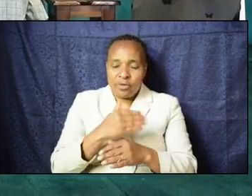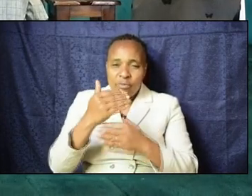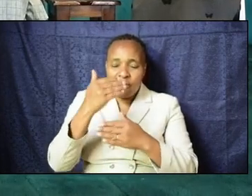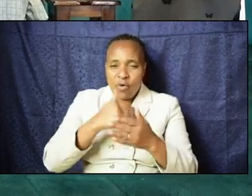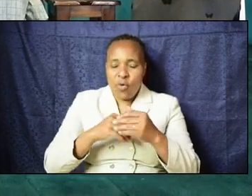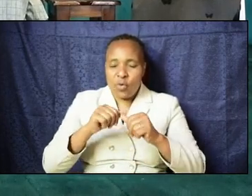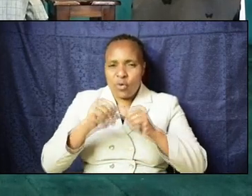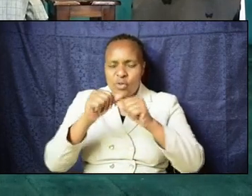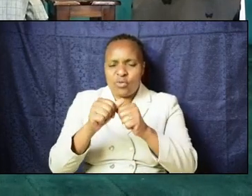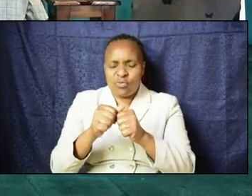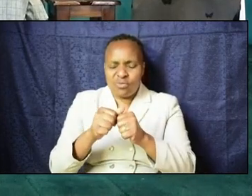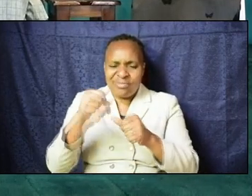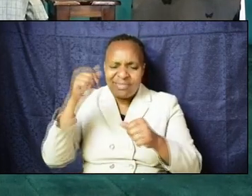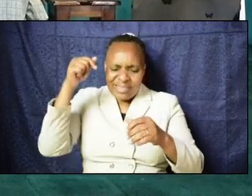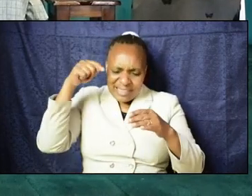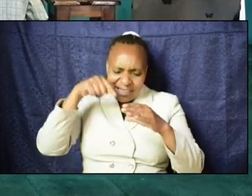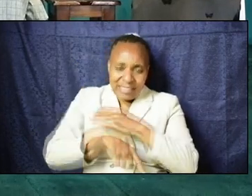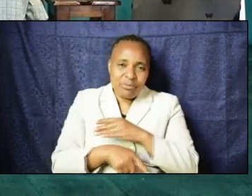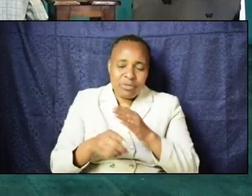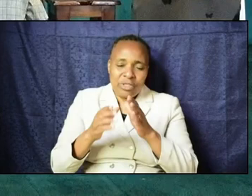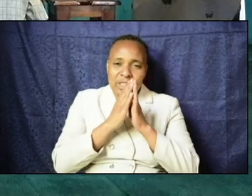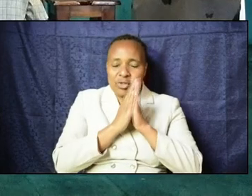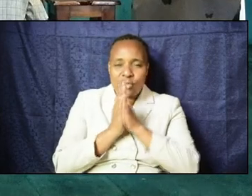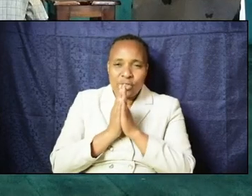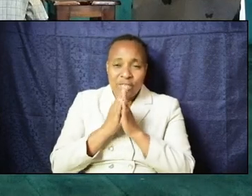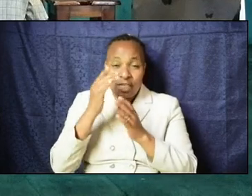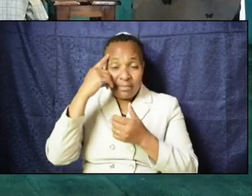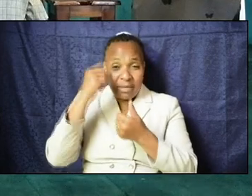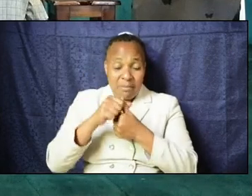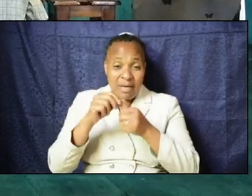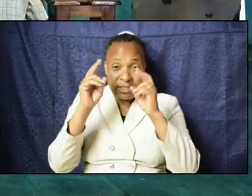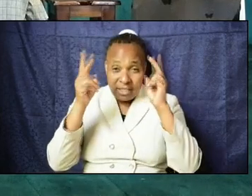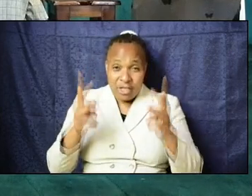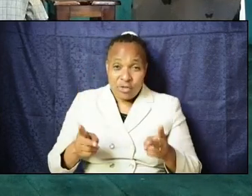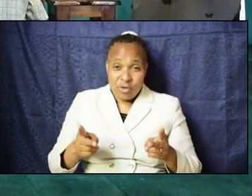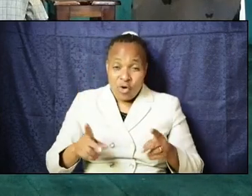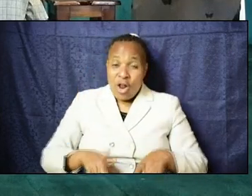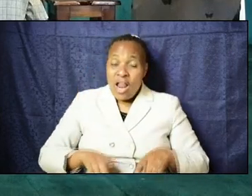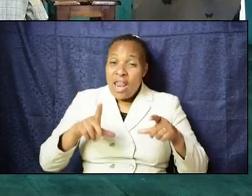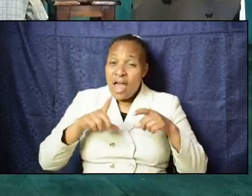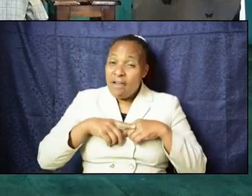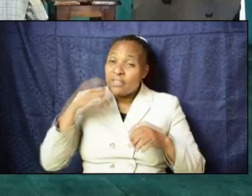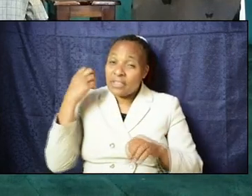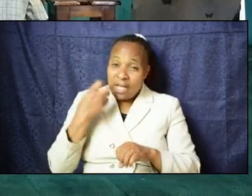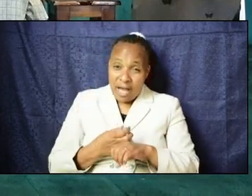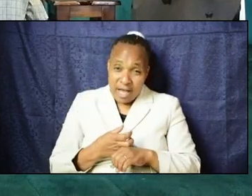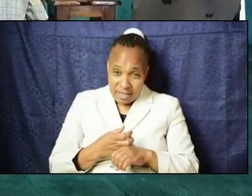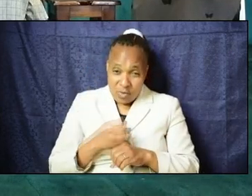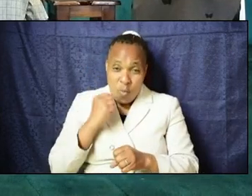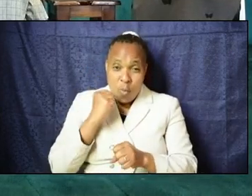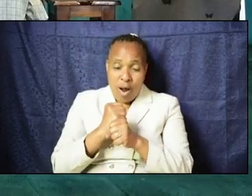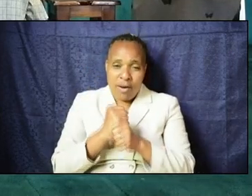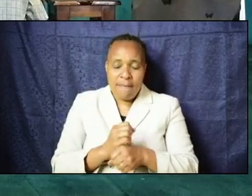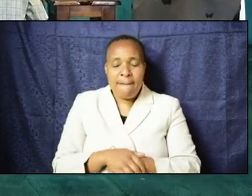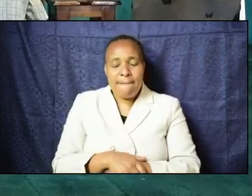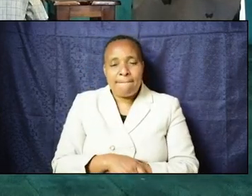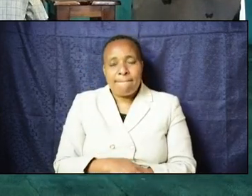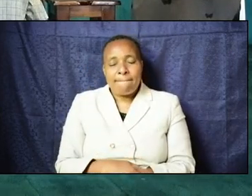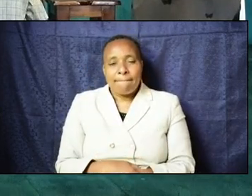continue digging deeper into this story. Remember, the title is Life is Hard, Work.